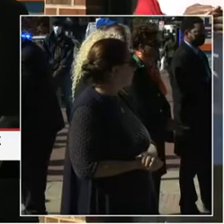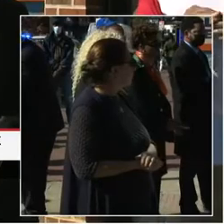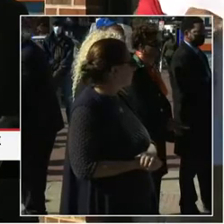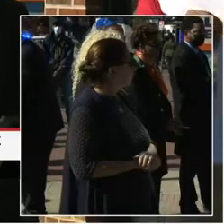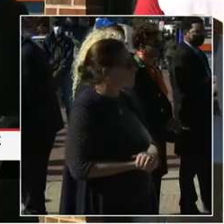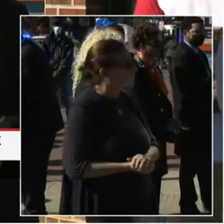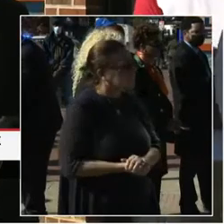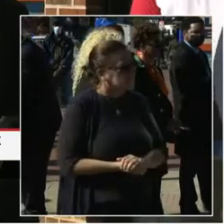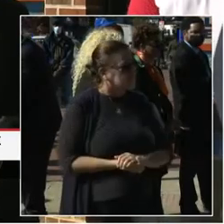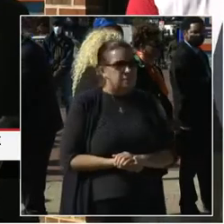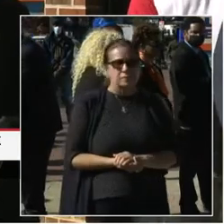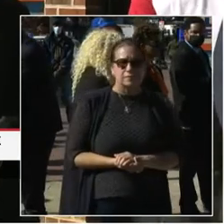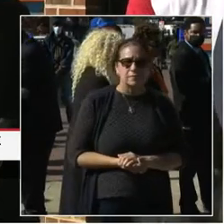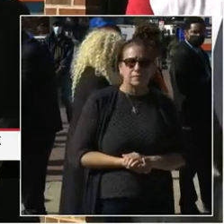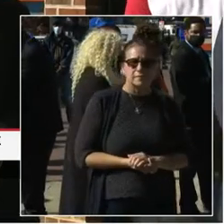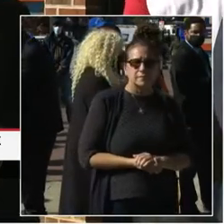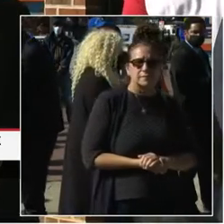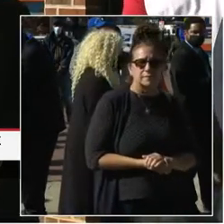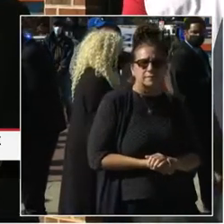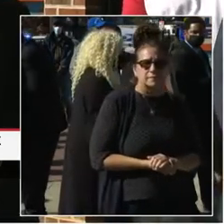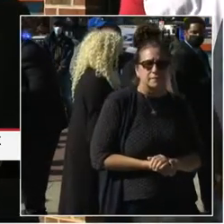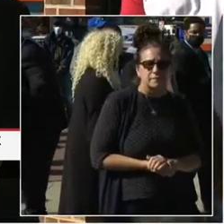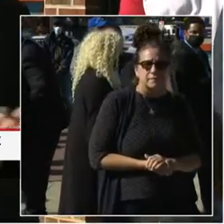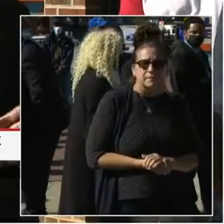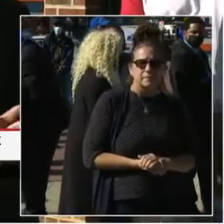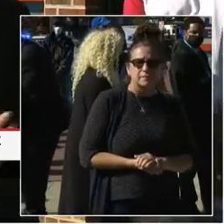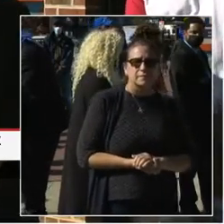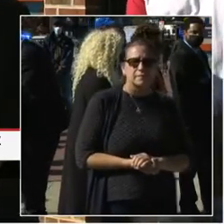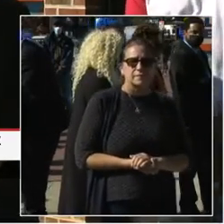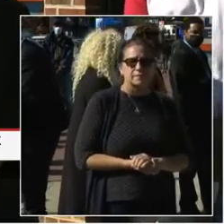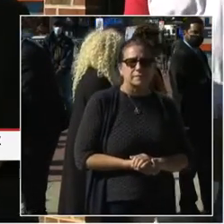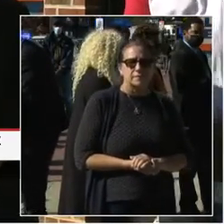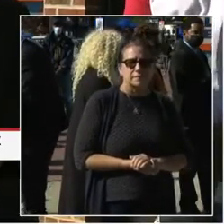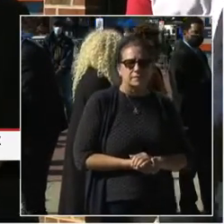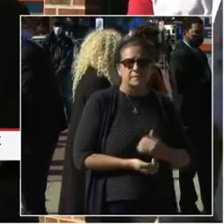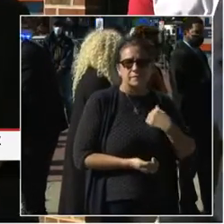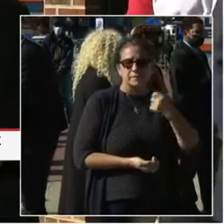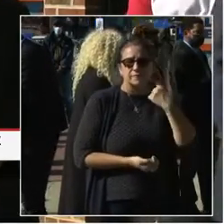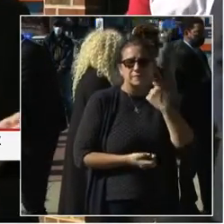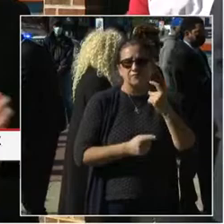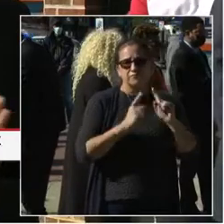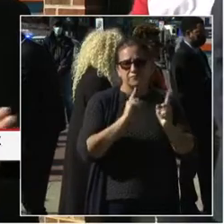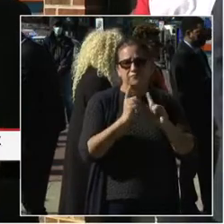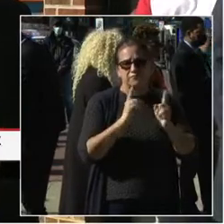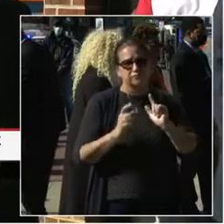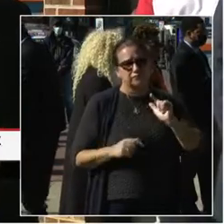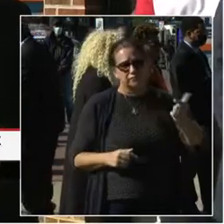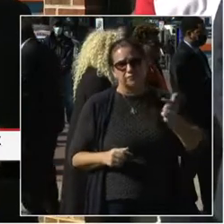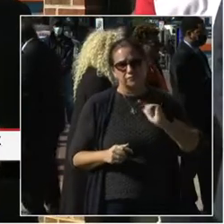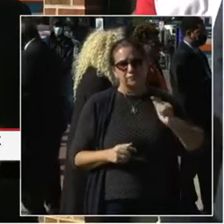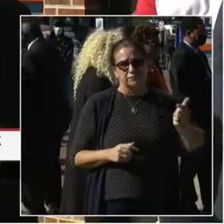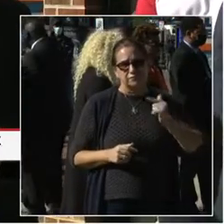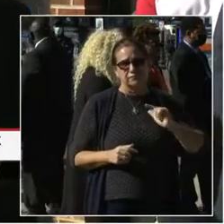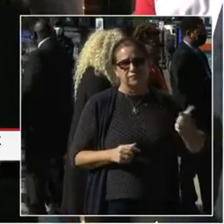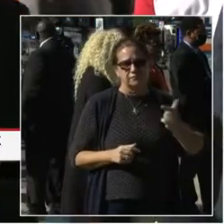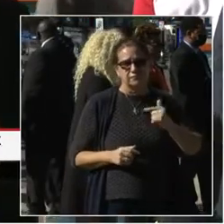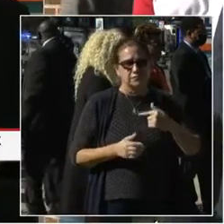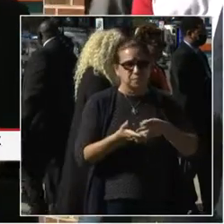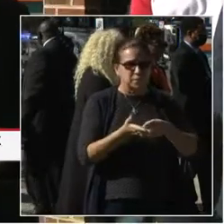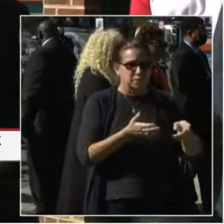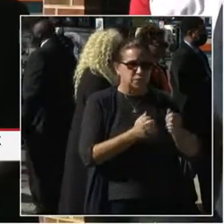end of that litigation. And so it's too bad that it couldn't be worked out.